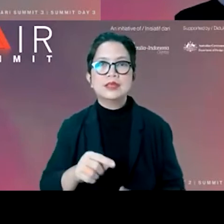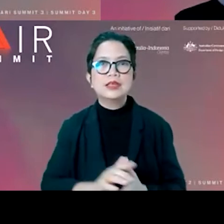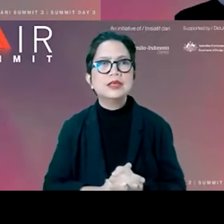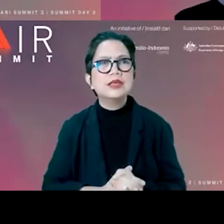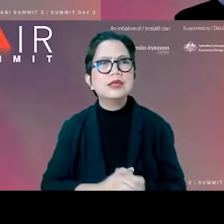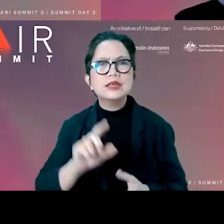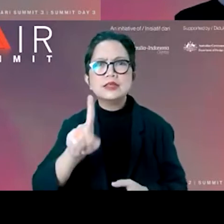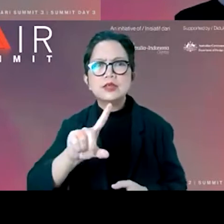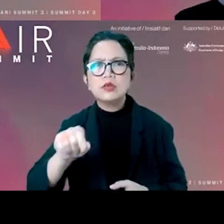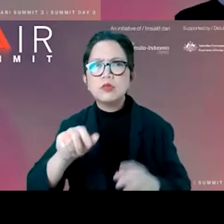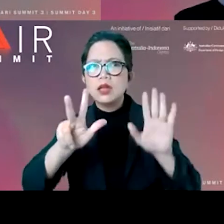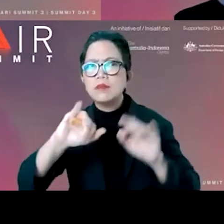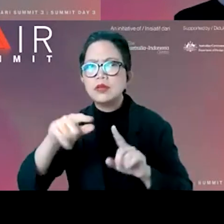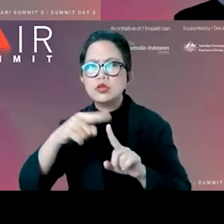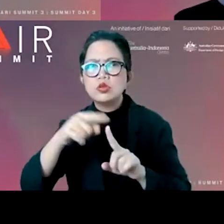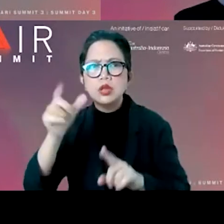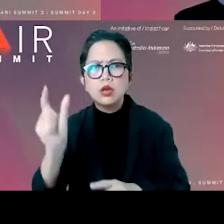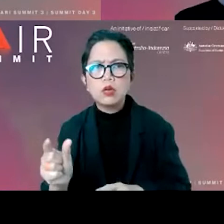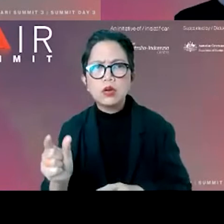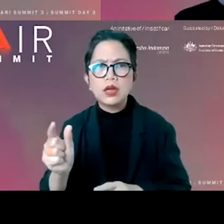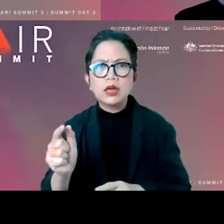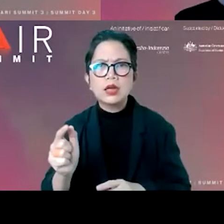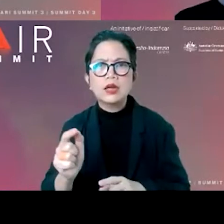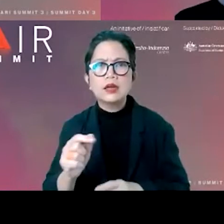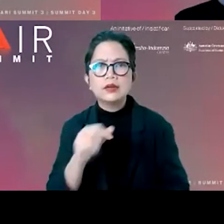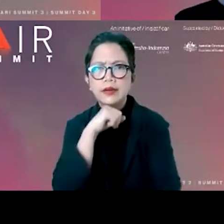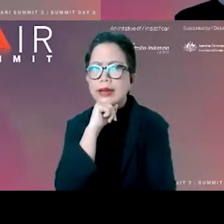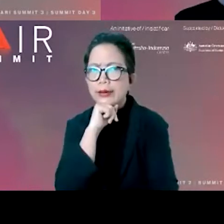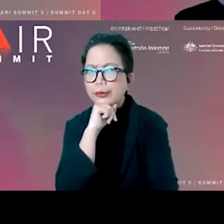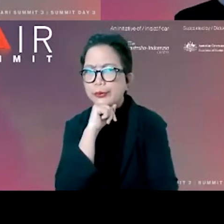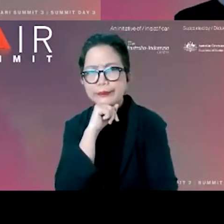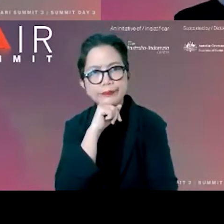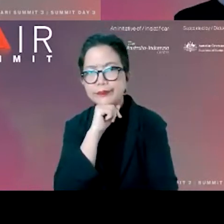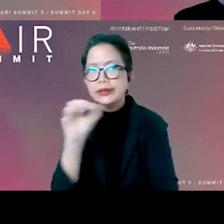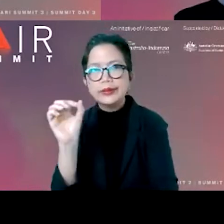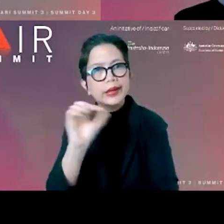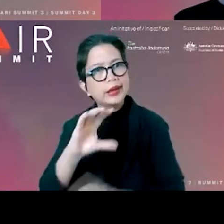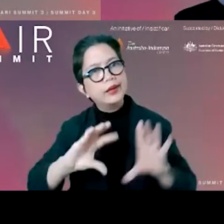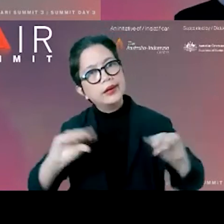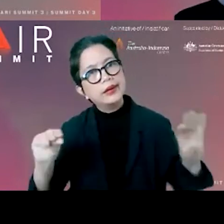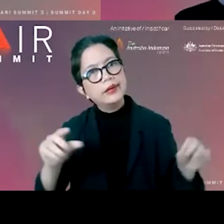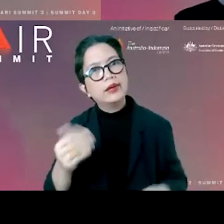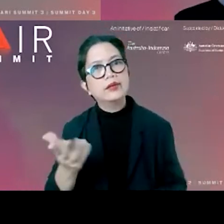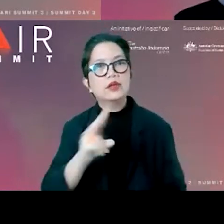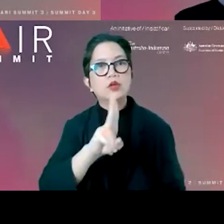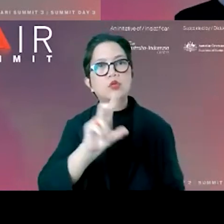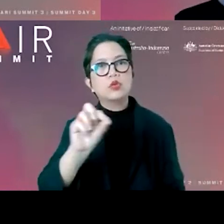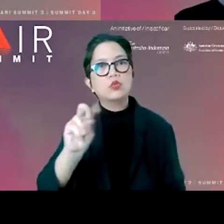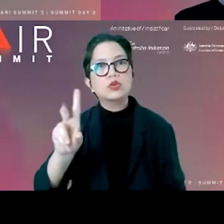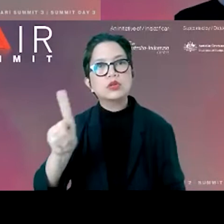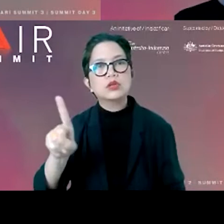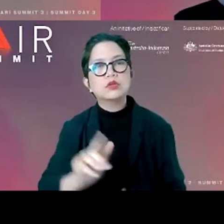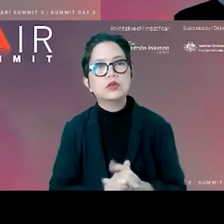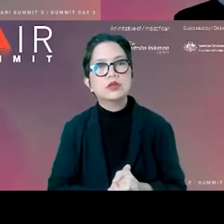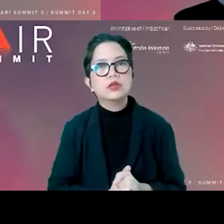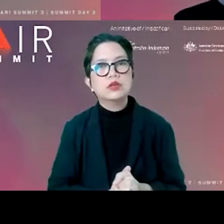unemployed through to February 21. Another 3.2 exited the labour market. And I think strikingly,